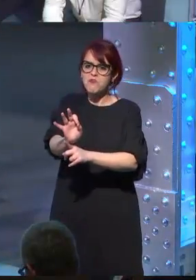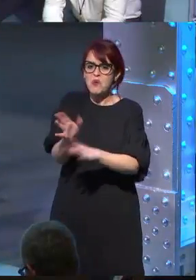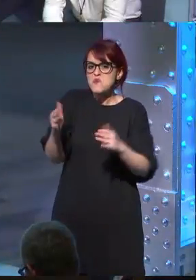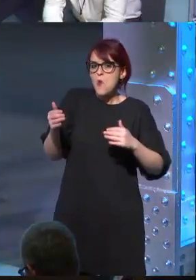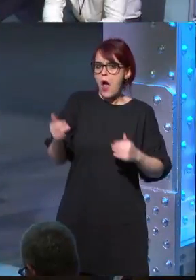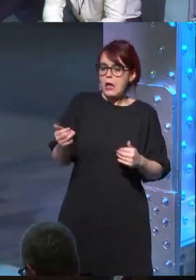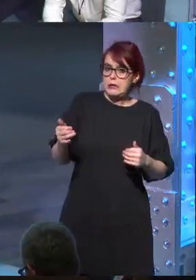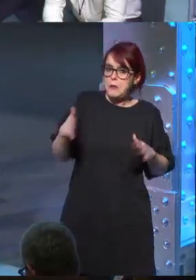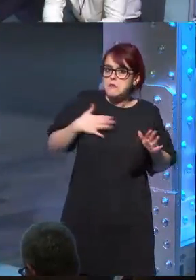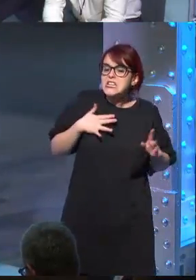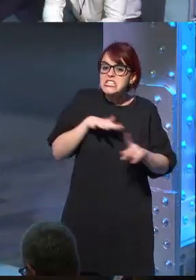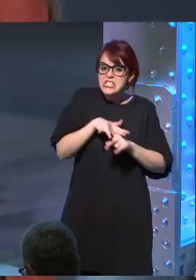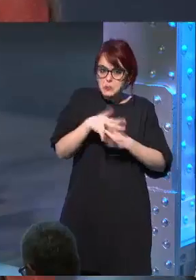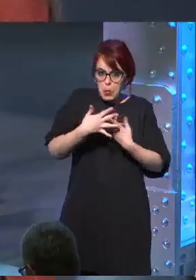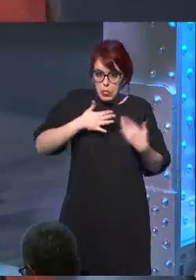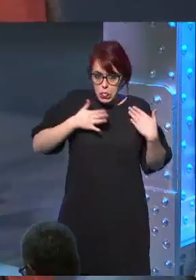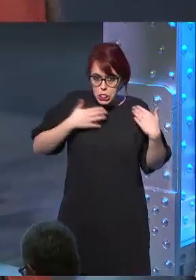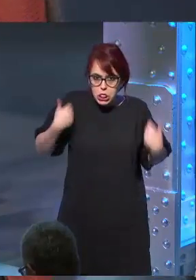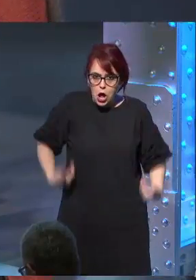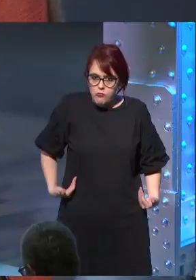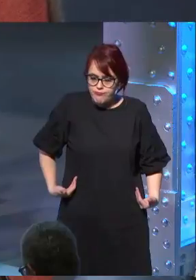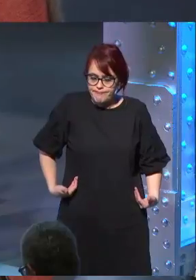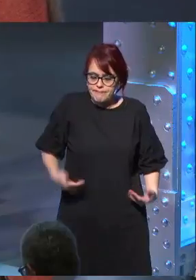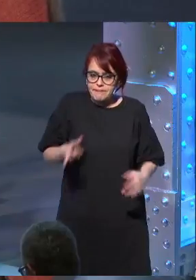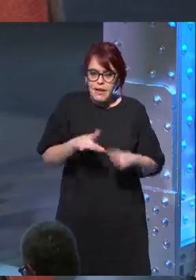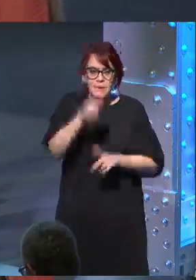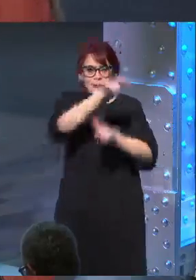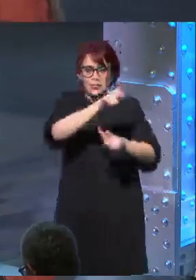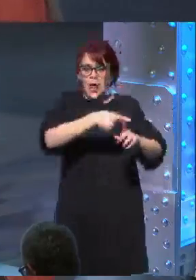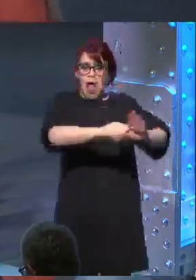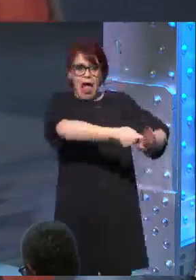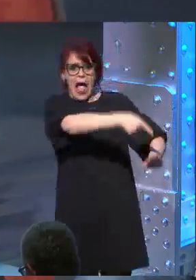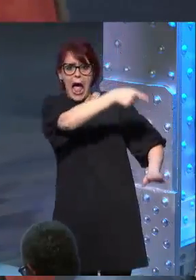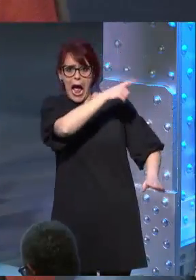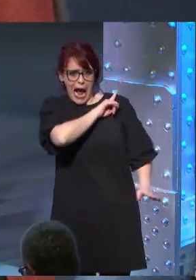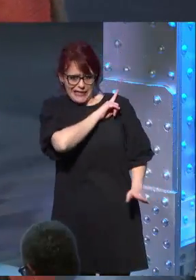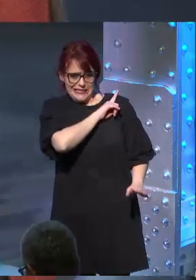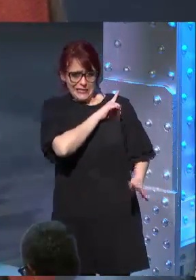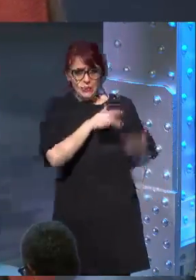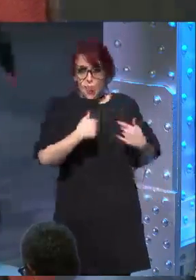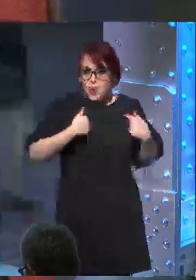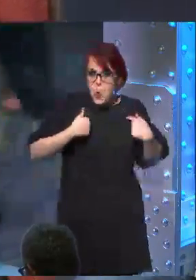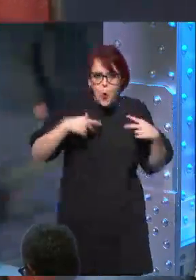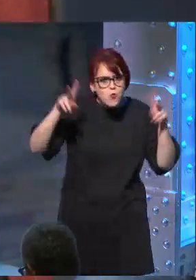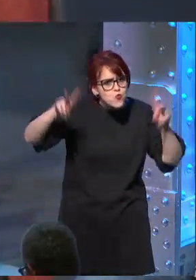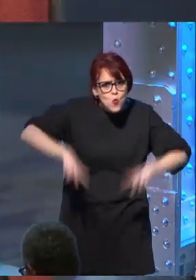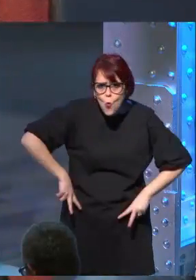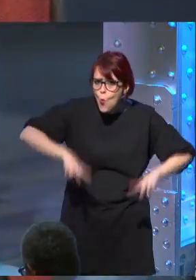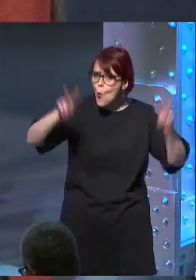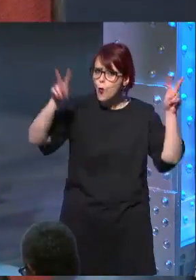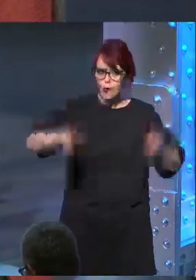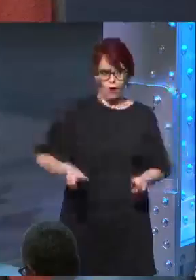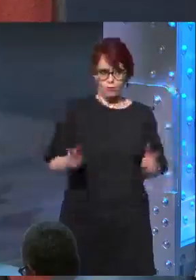exist? I think that in my case, I think that cyberbullying has been exaggerated. I